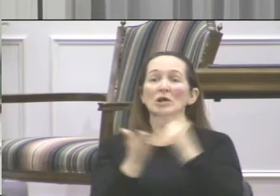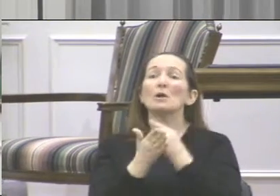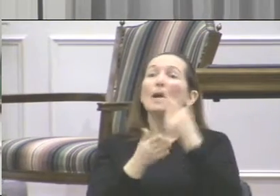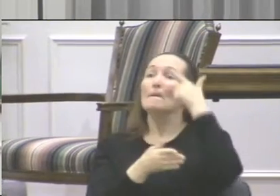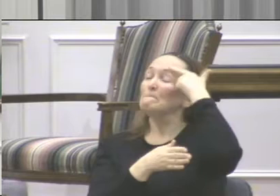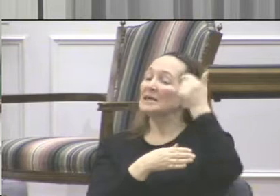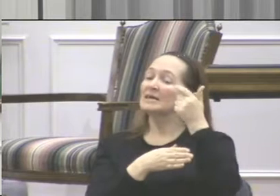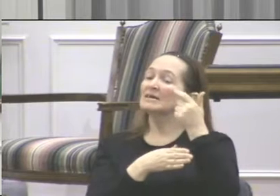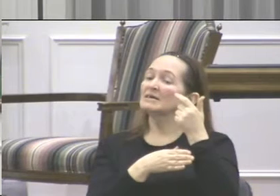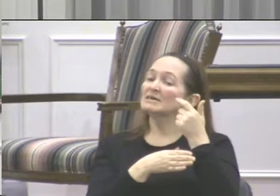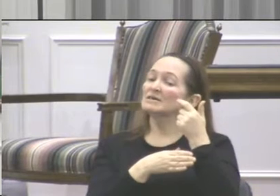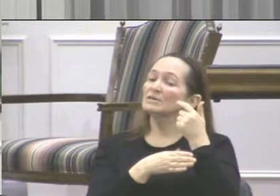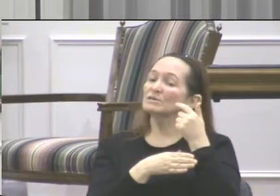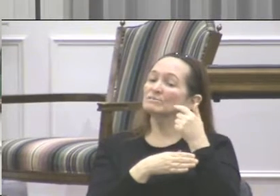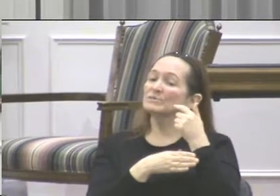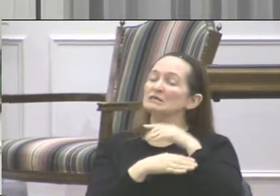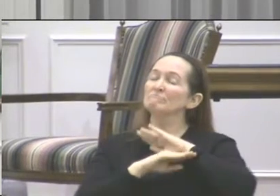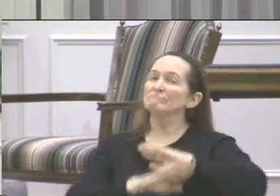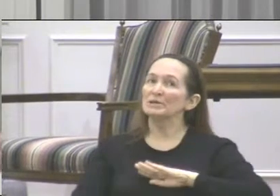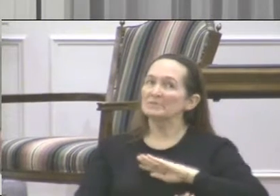they settled,